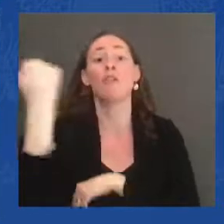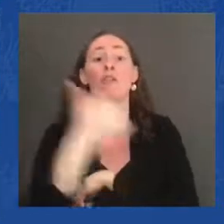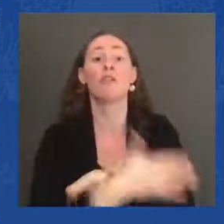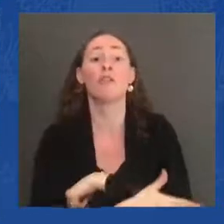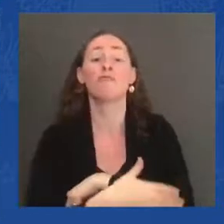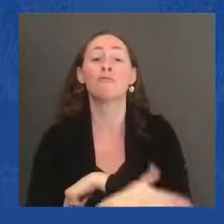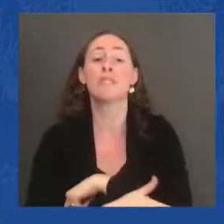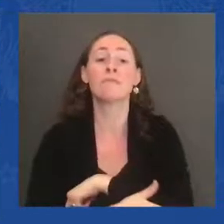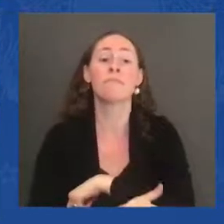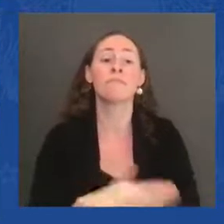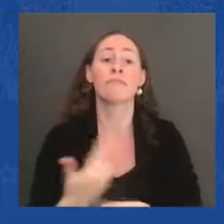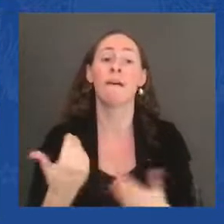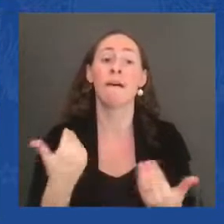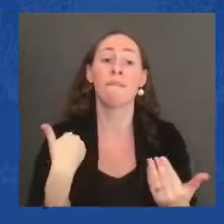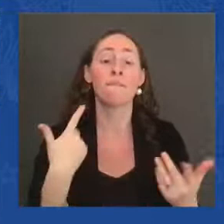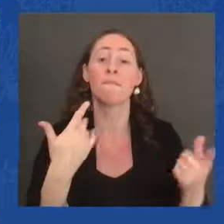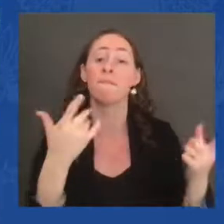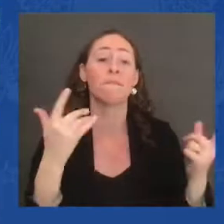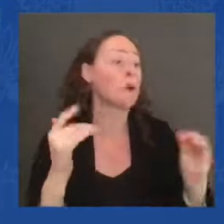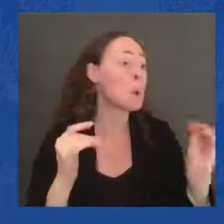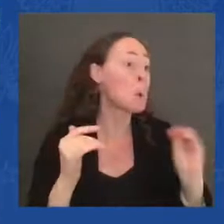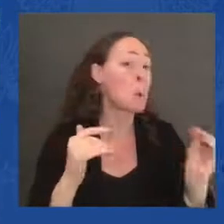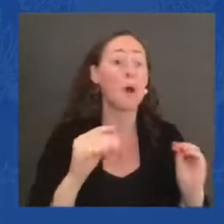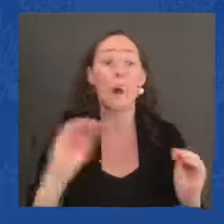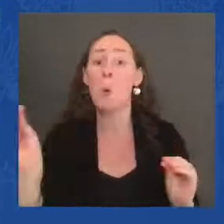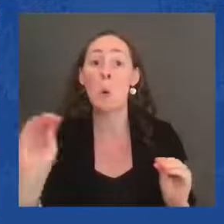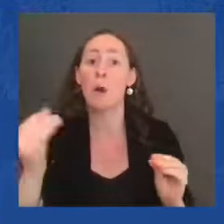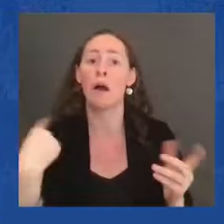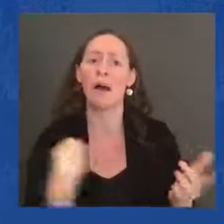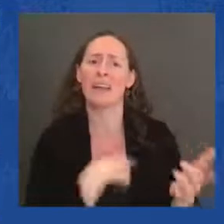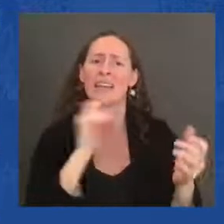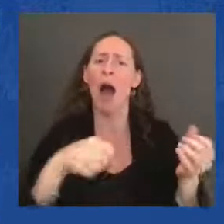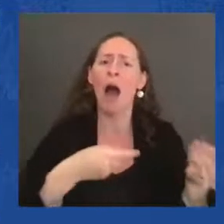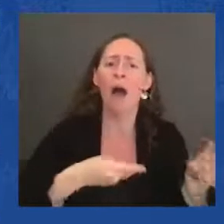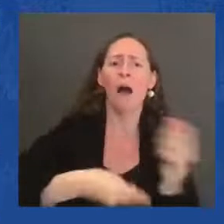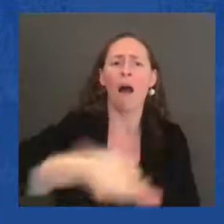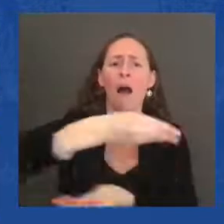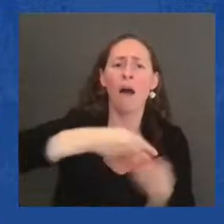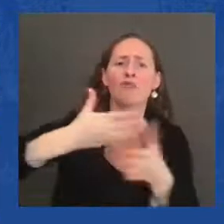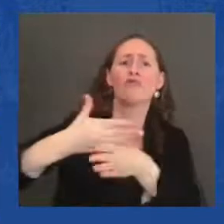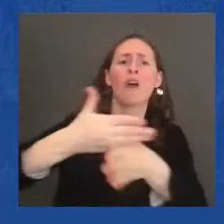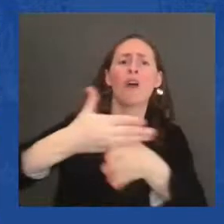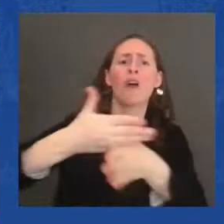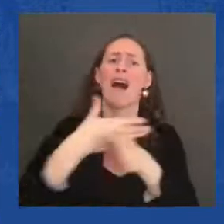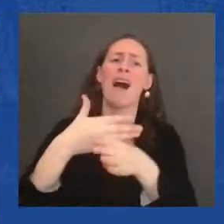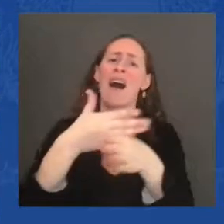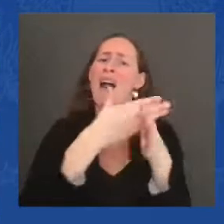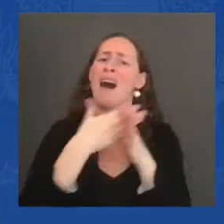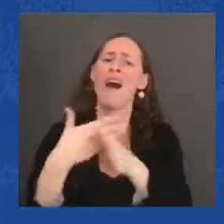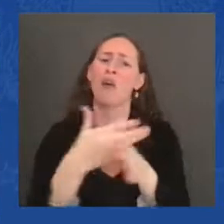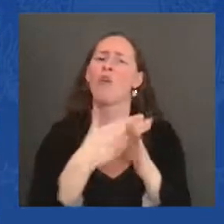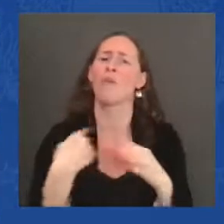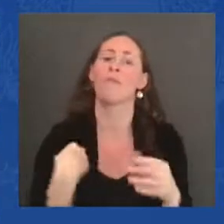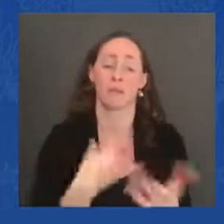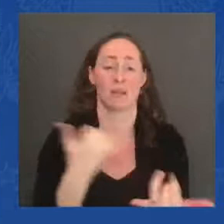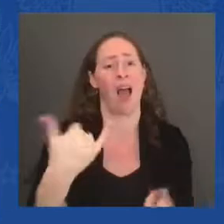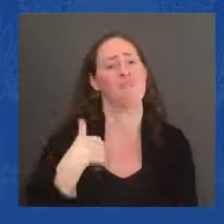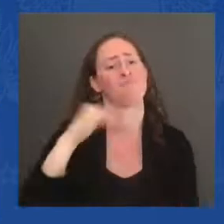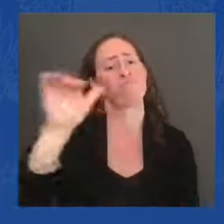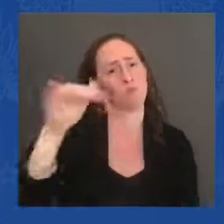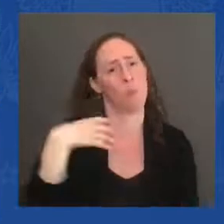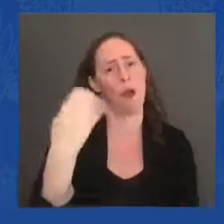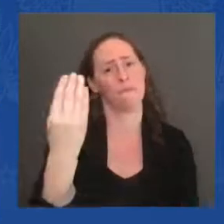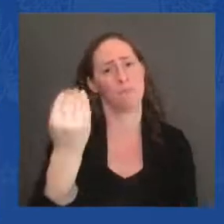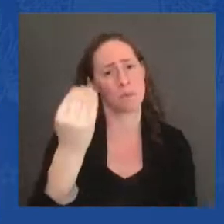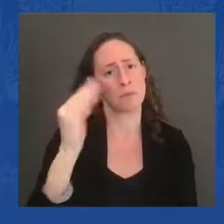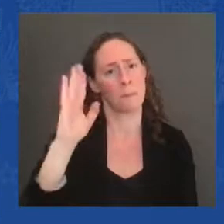for $14 billion for disaster needs, including, as I said, that $9 billion for community. This is